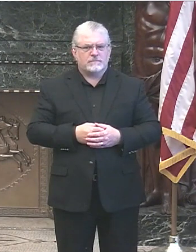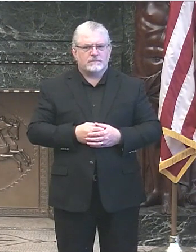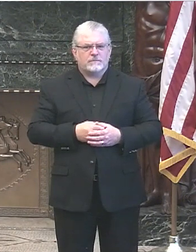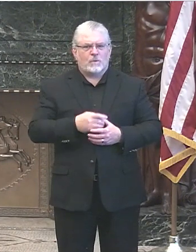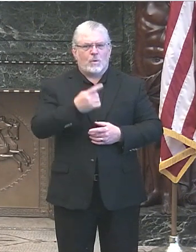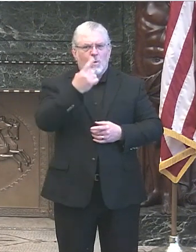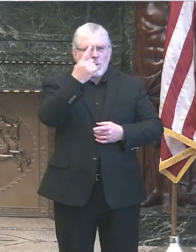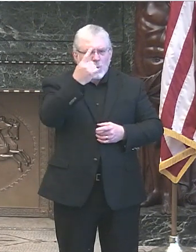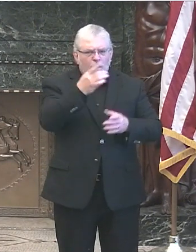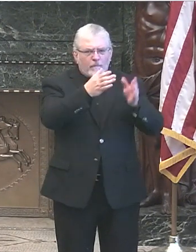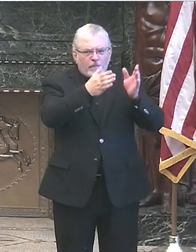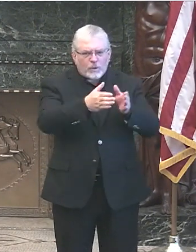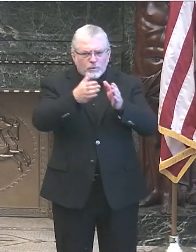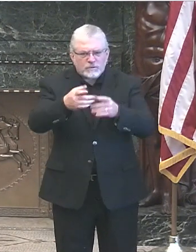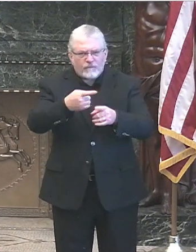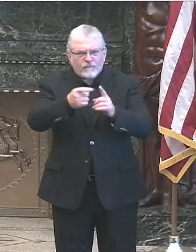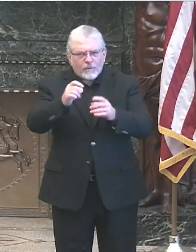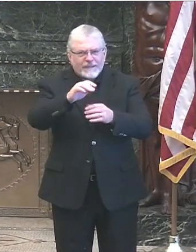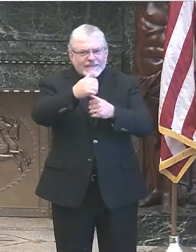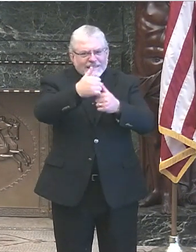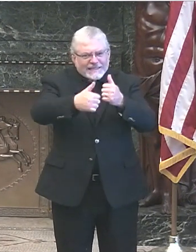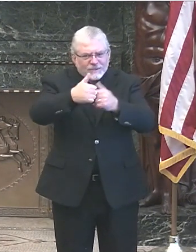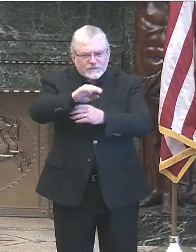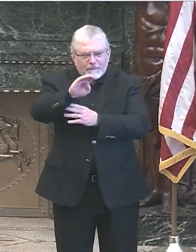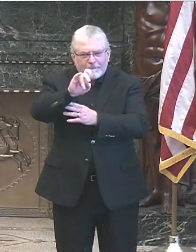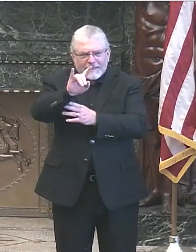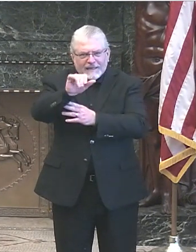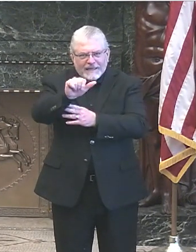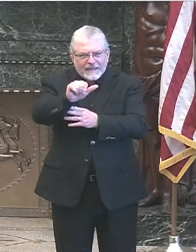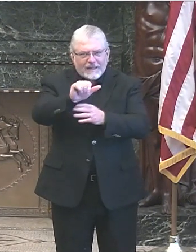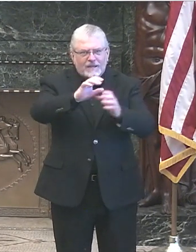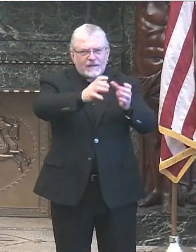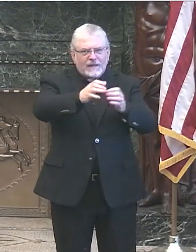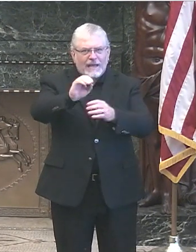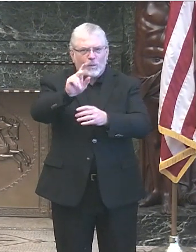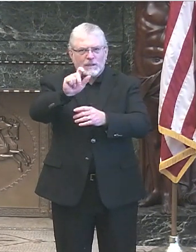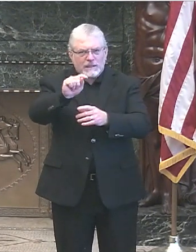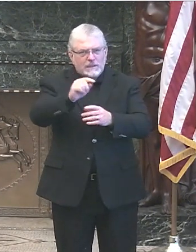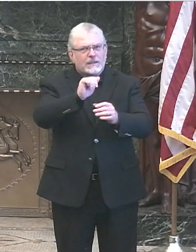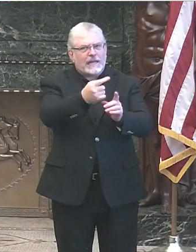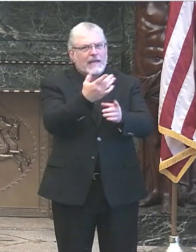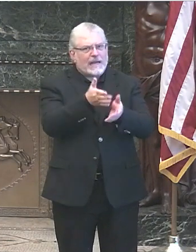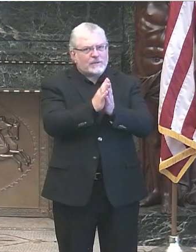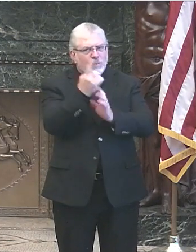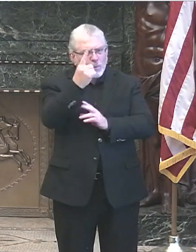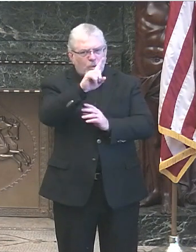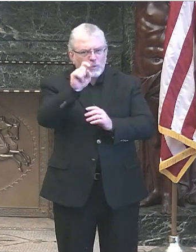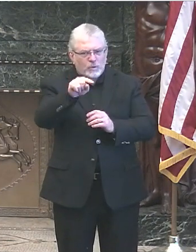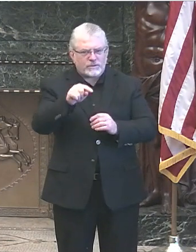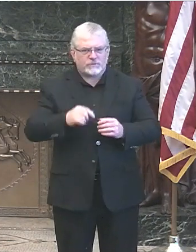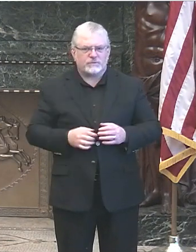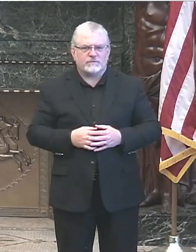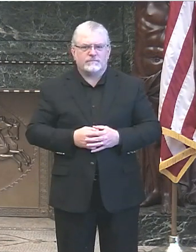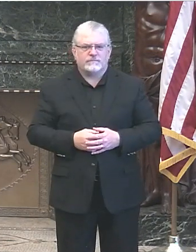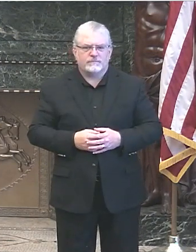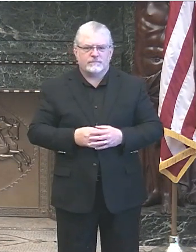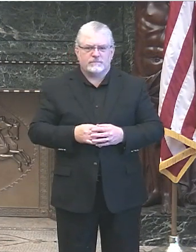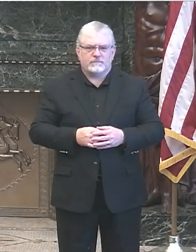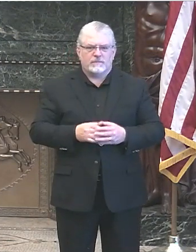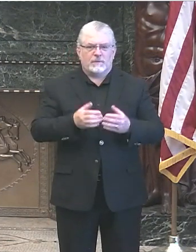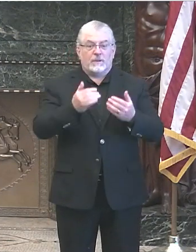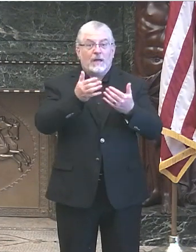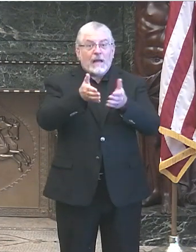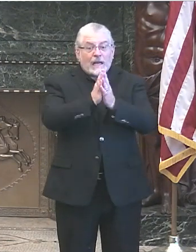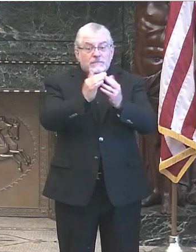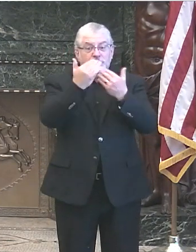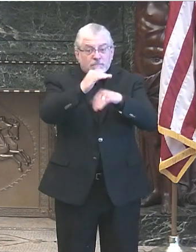ask questions, and we ask that you please limit your questions to 3 or fewer. We will do a second round if time permits. And